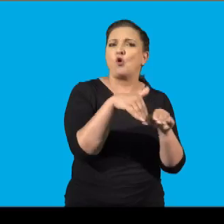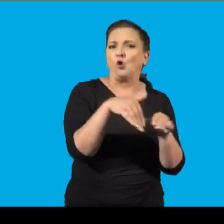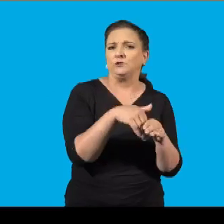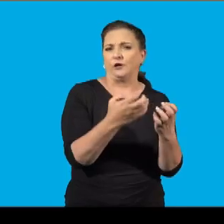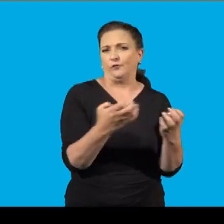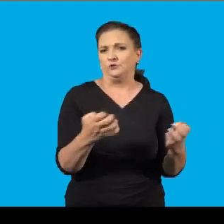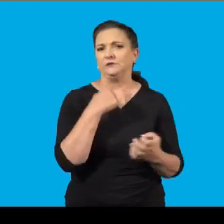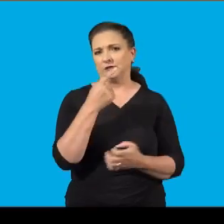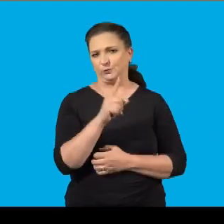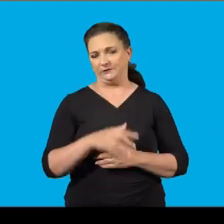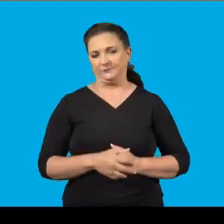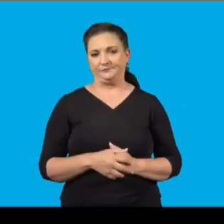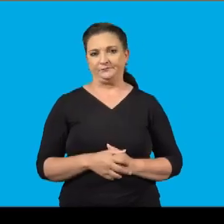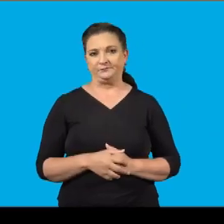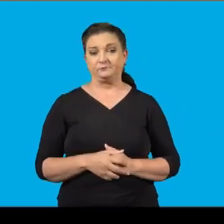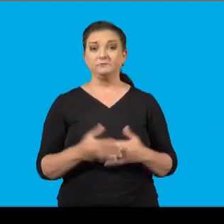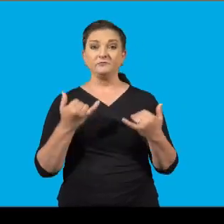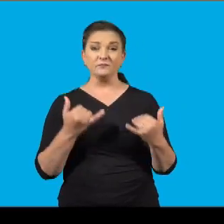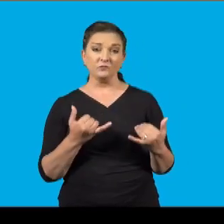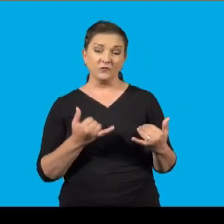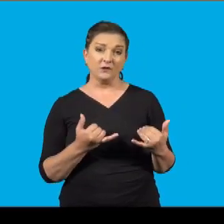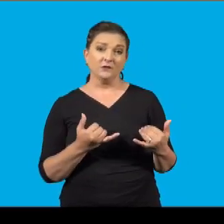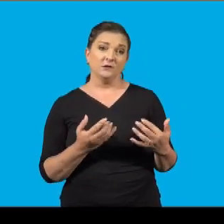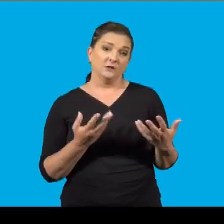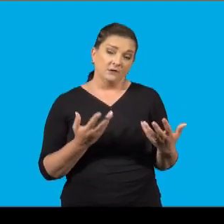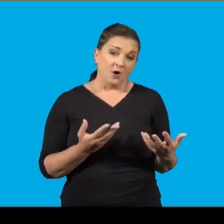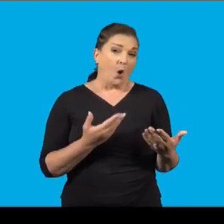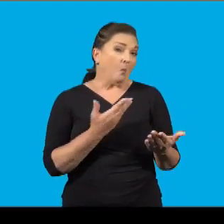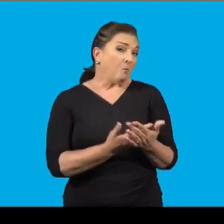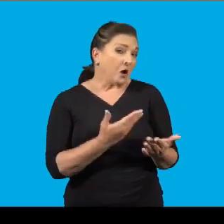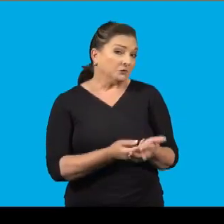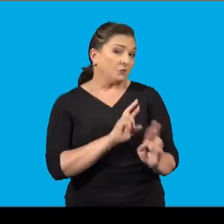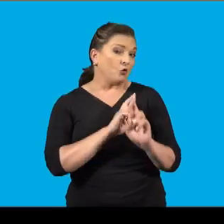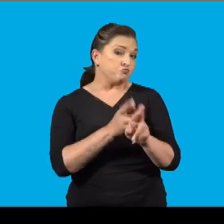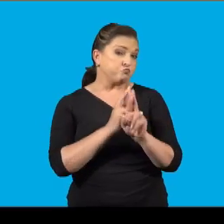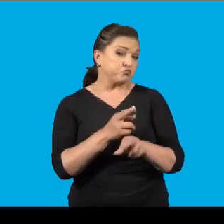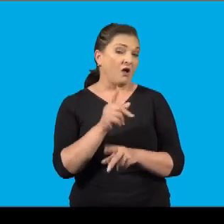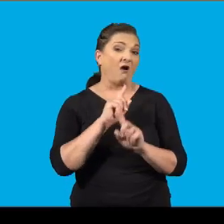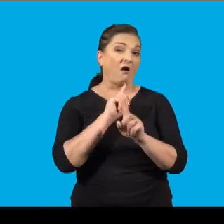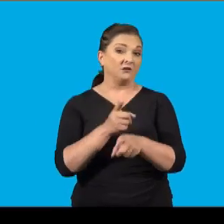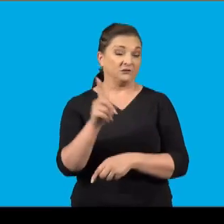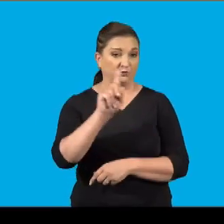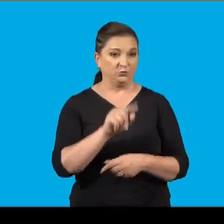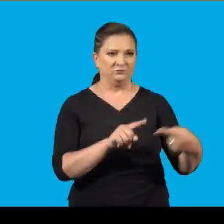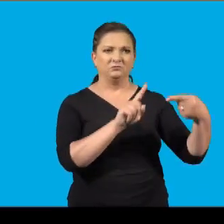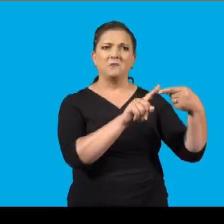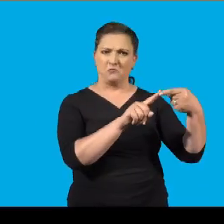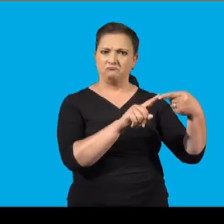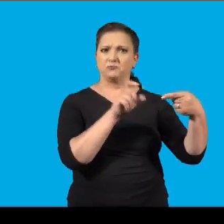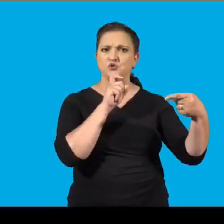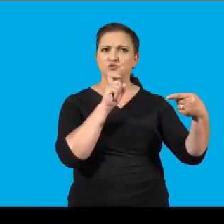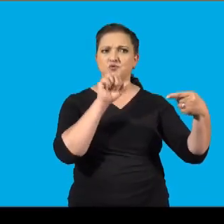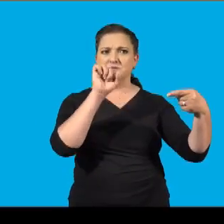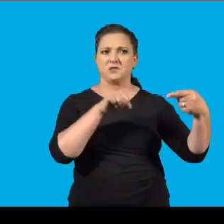context of what the source says. Now, if you look at the possible responses, the source is